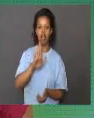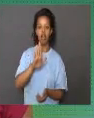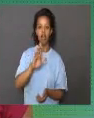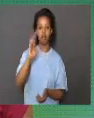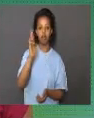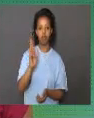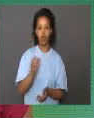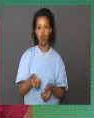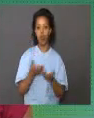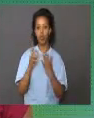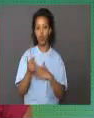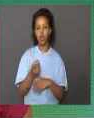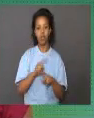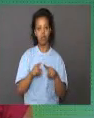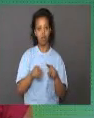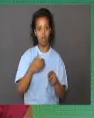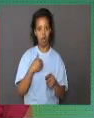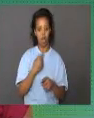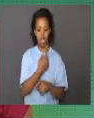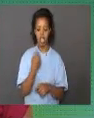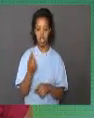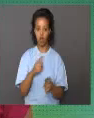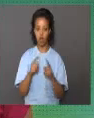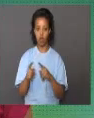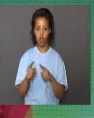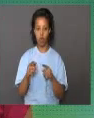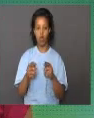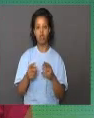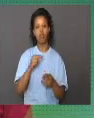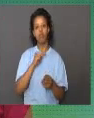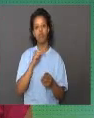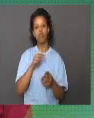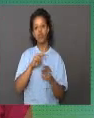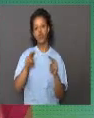and each contains a different balance of nutrients.